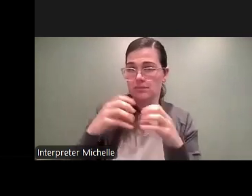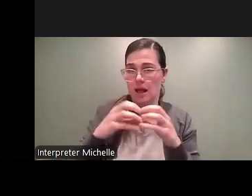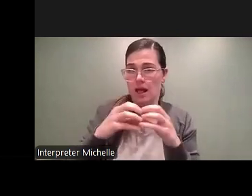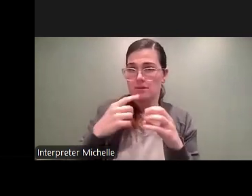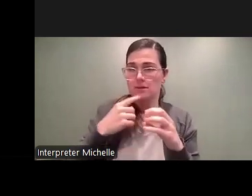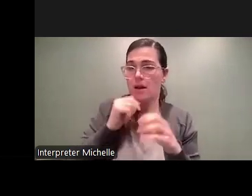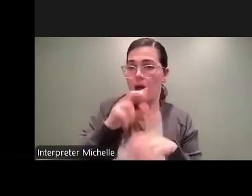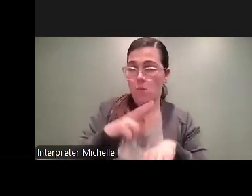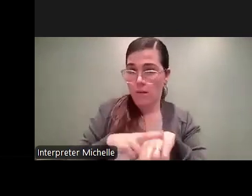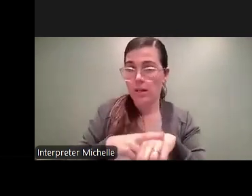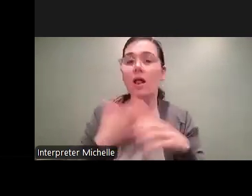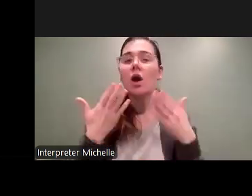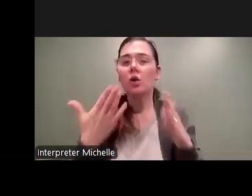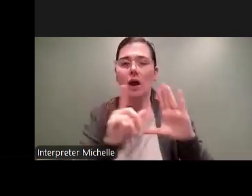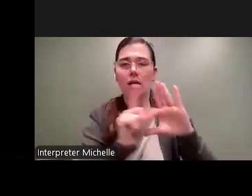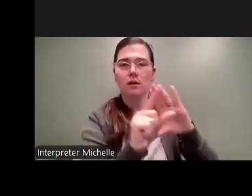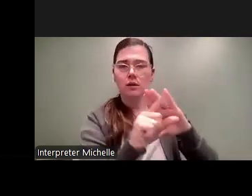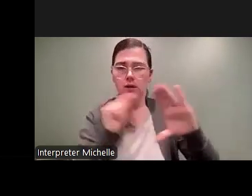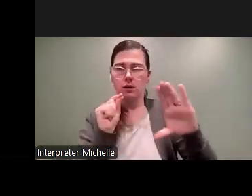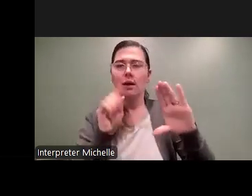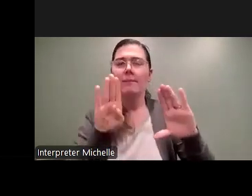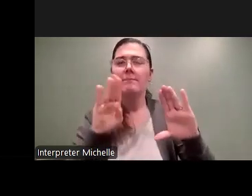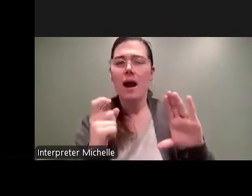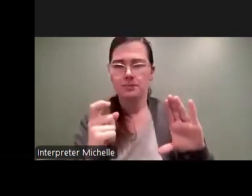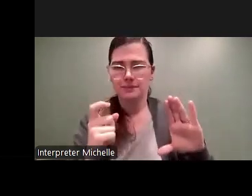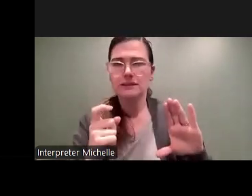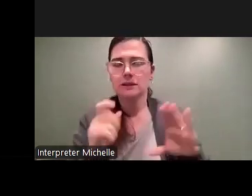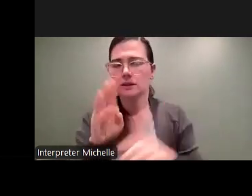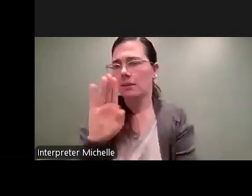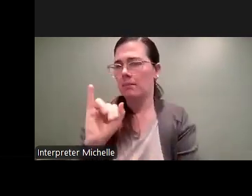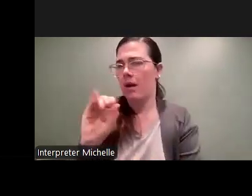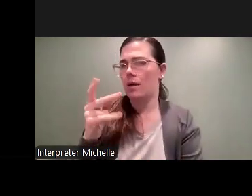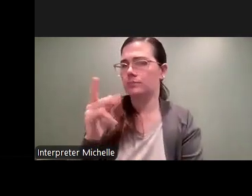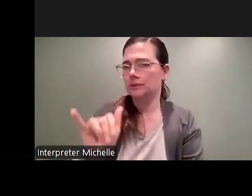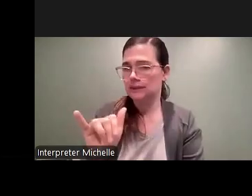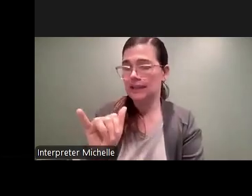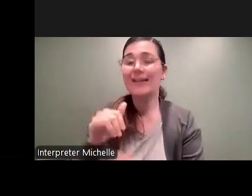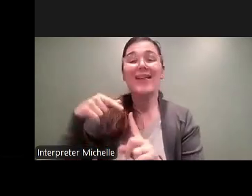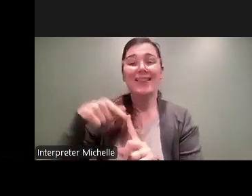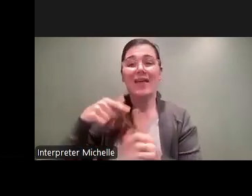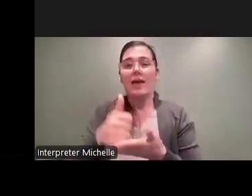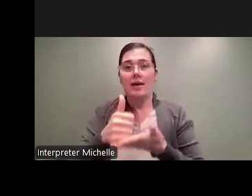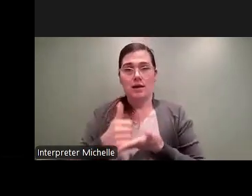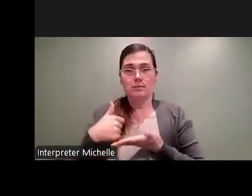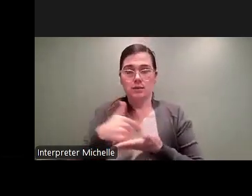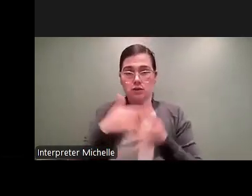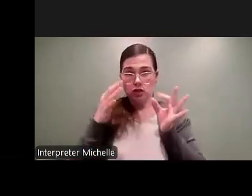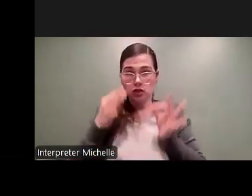how we determine whether or not there's a precancer that we need to treat.